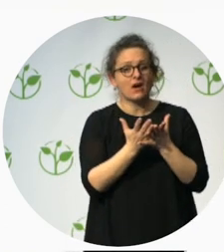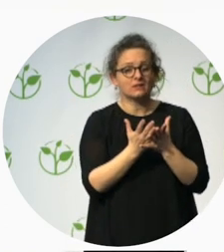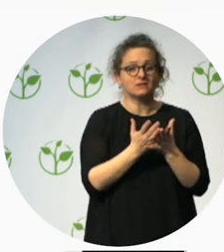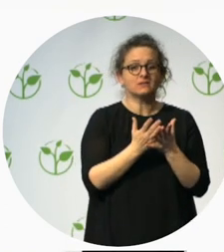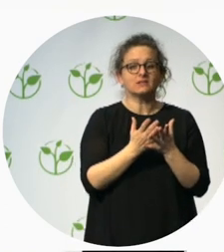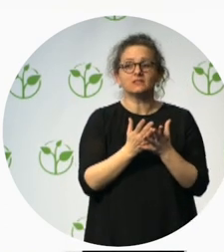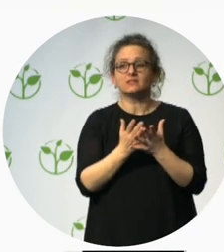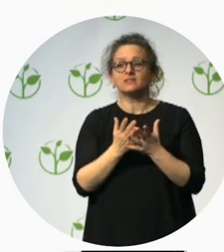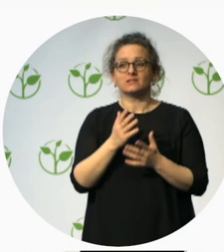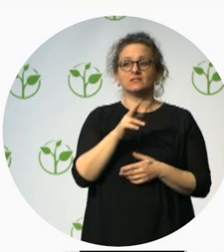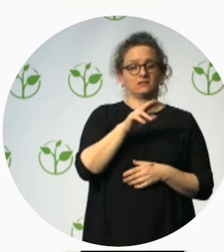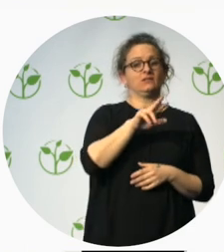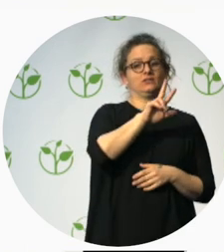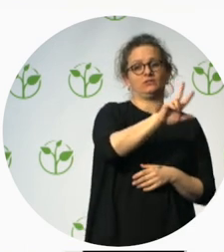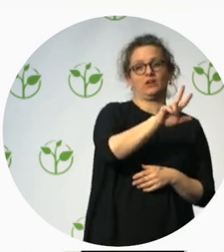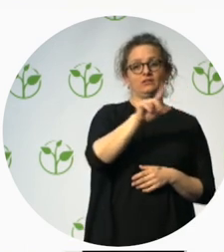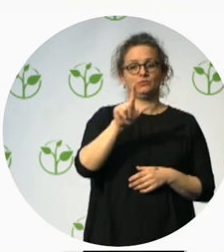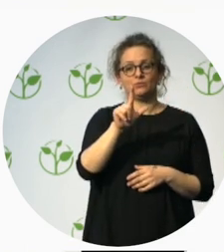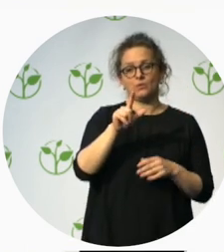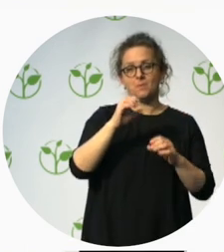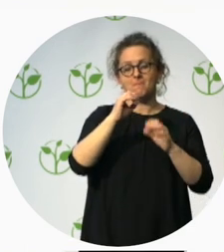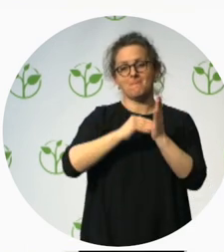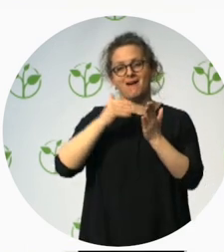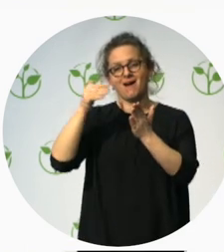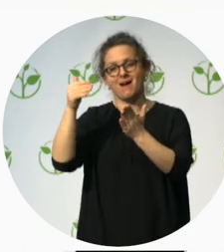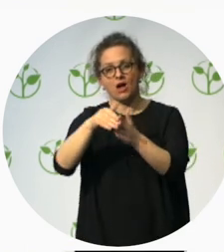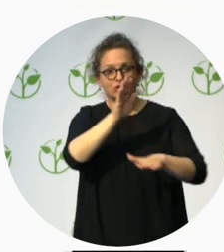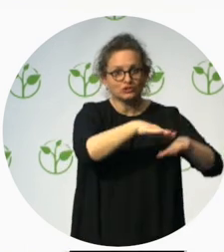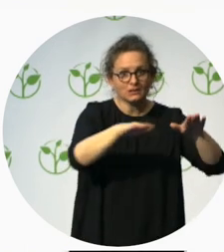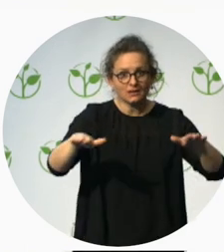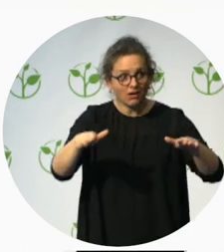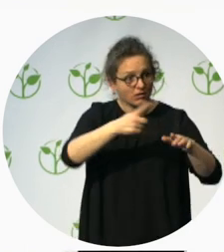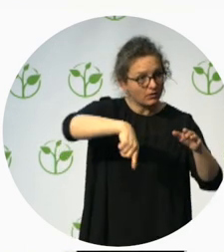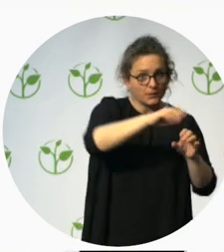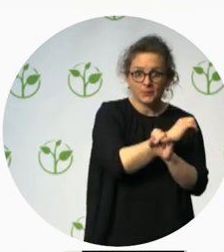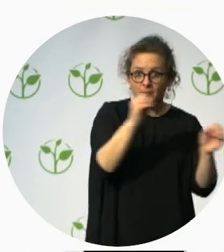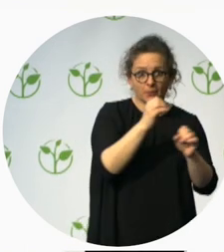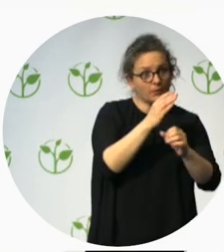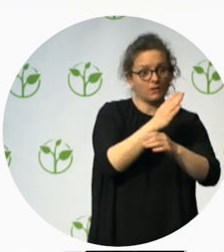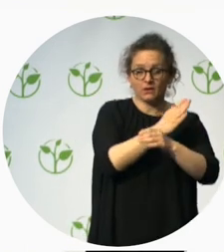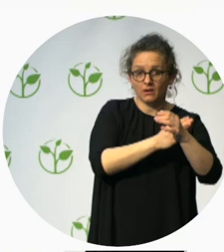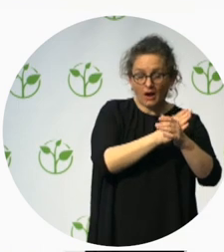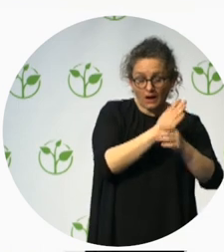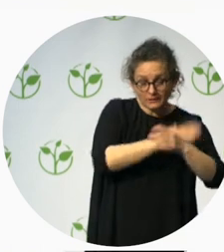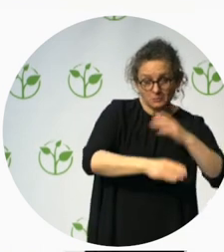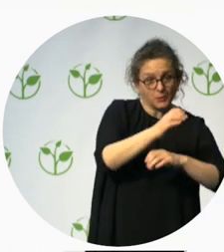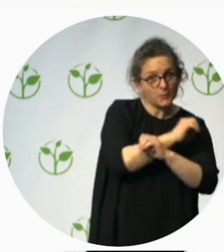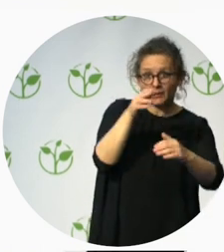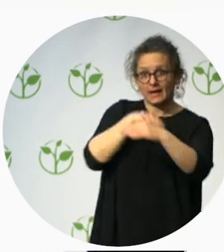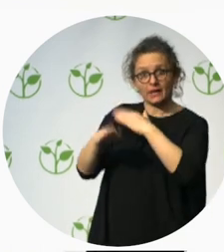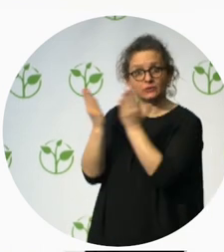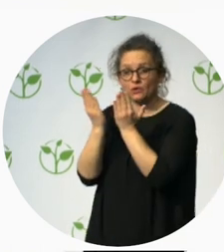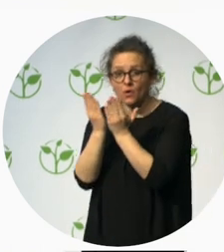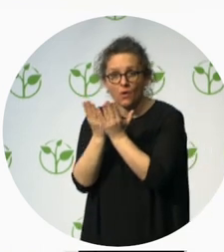travesty. And we won't get anywhere nearer to bring these children to classrooms without thinking about